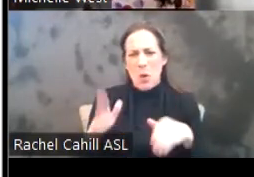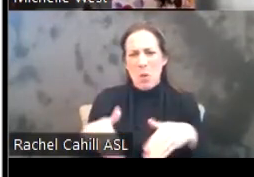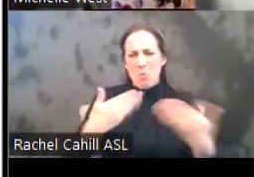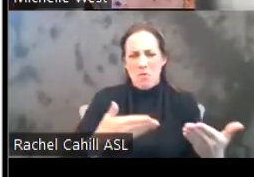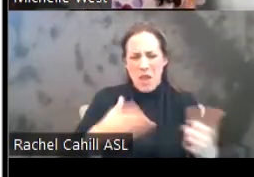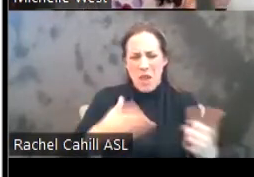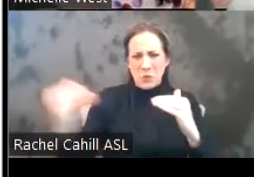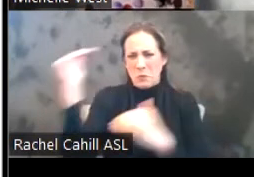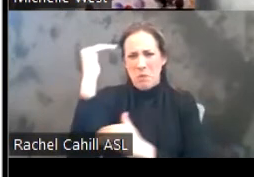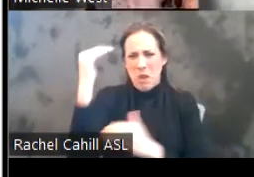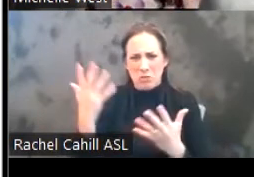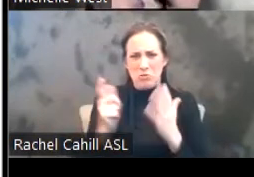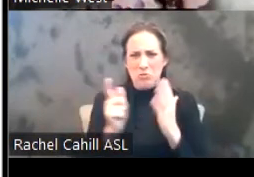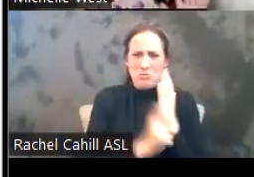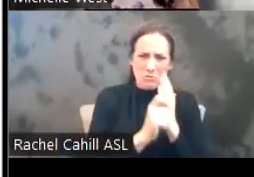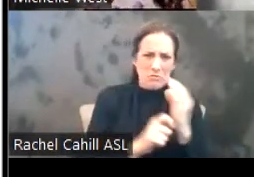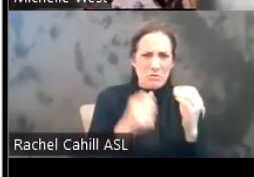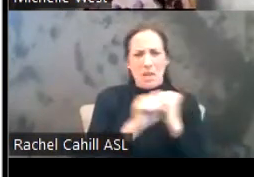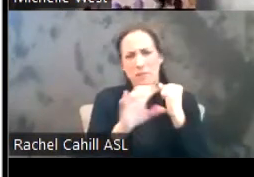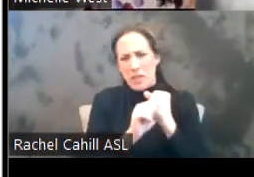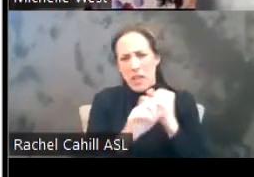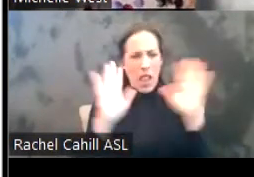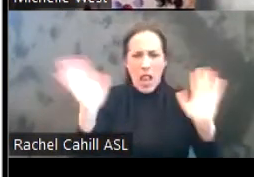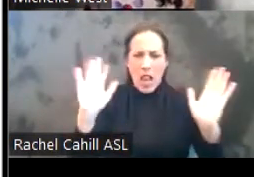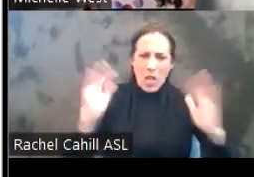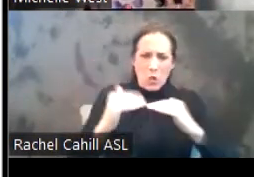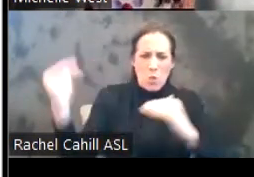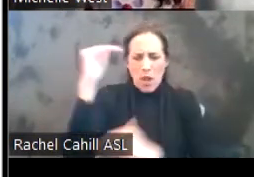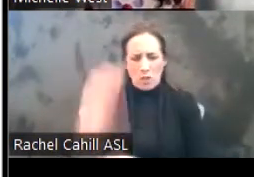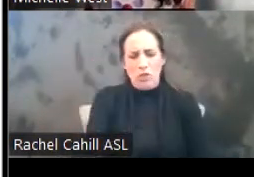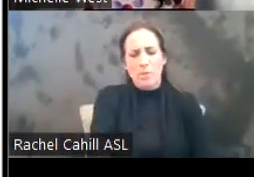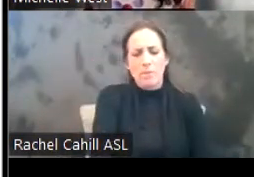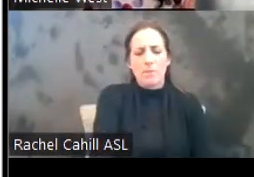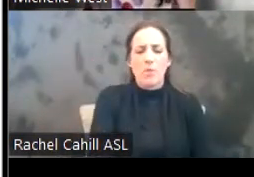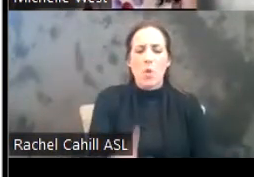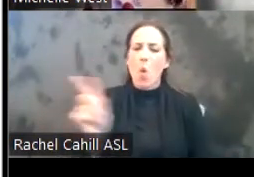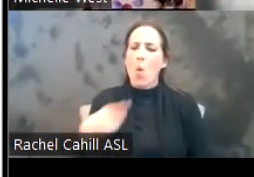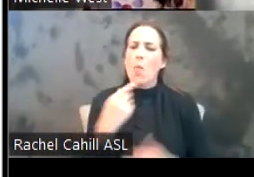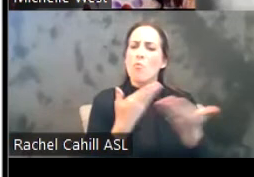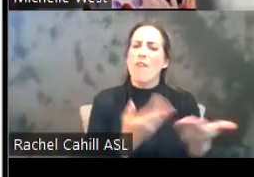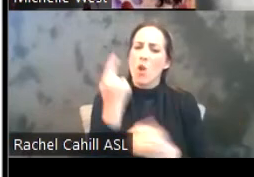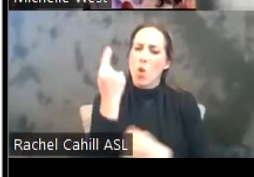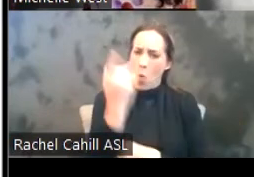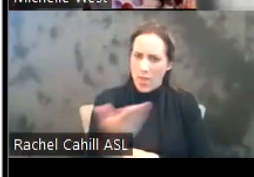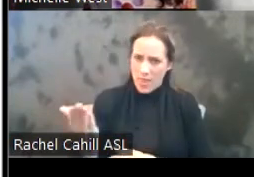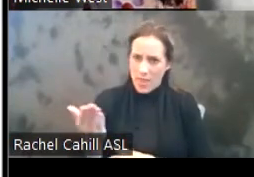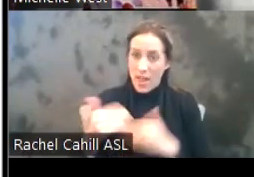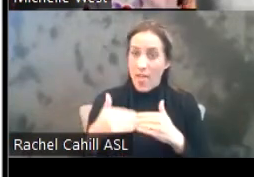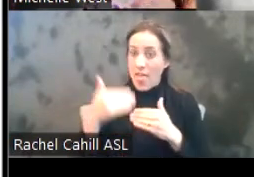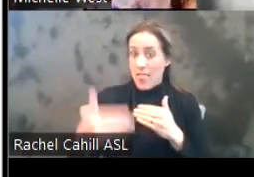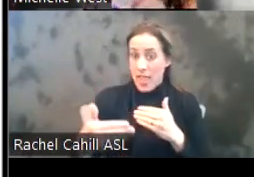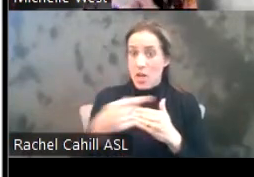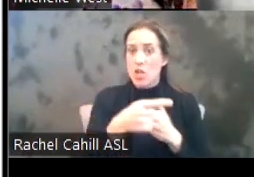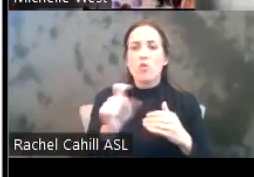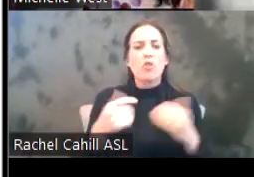this, all these flyers on programs, it's too much. Just give them one thing and then have a